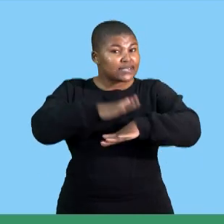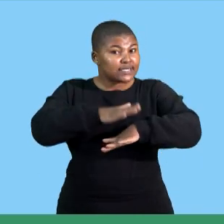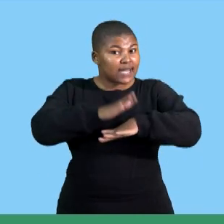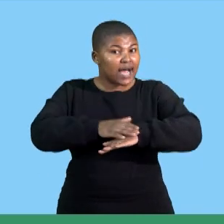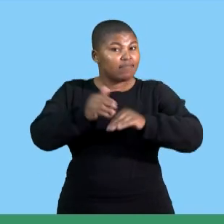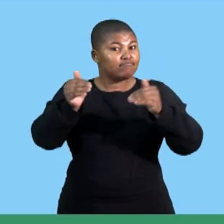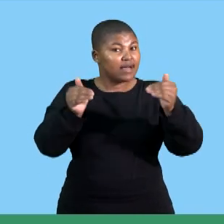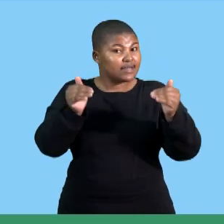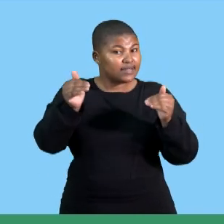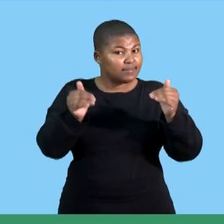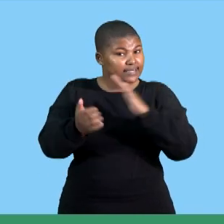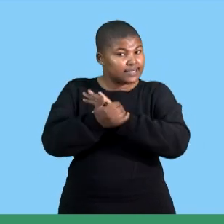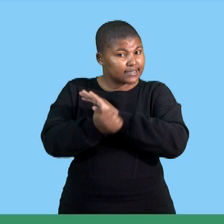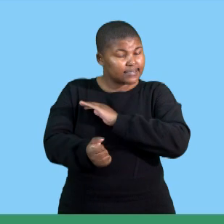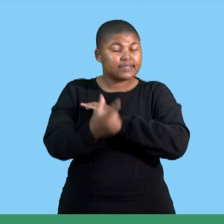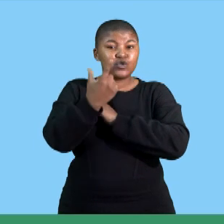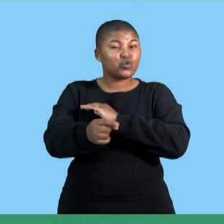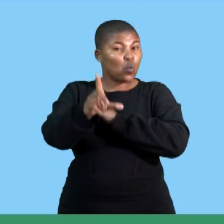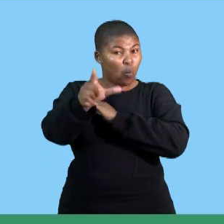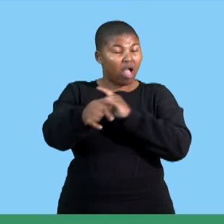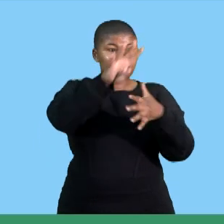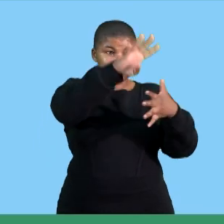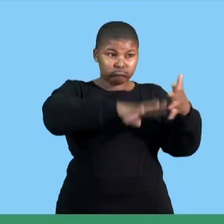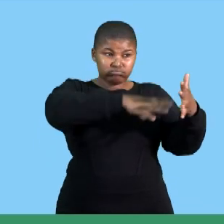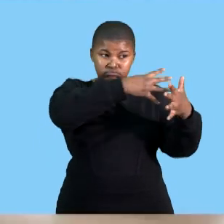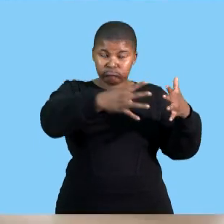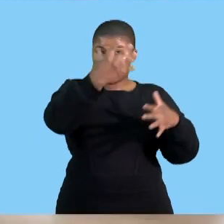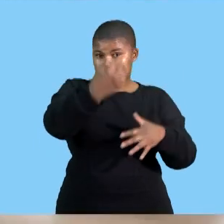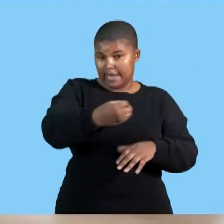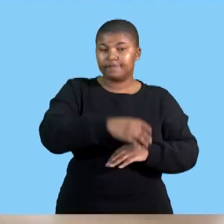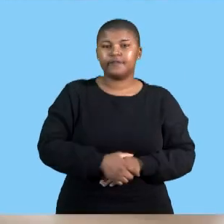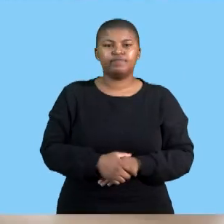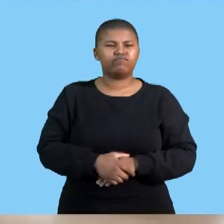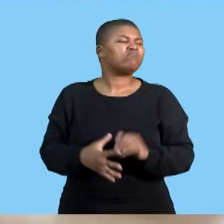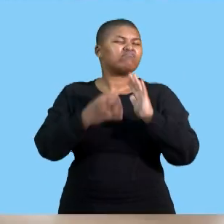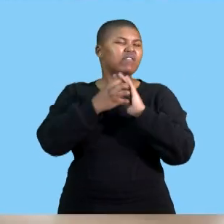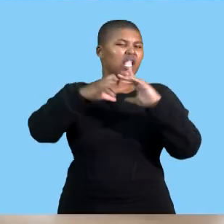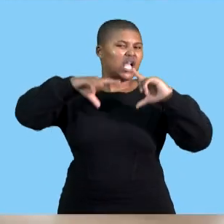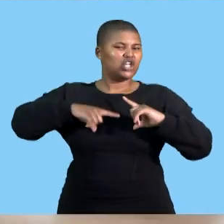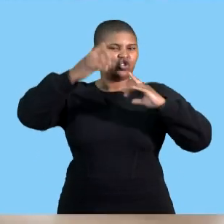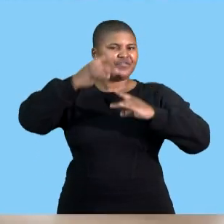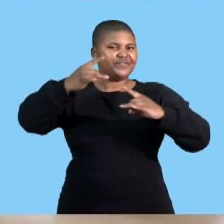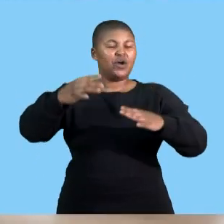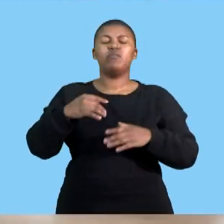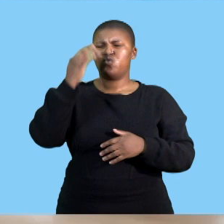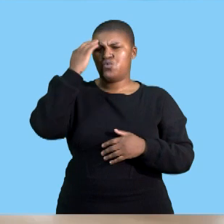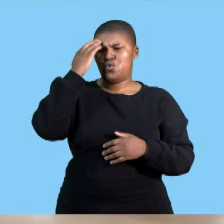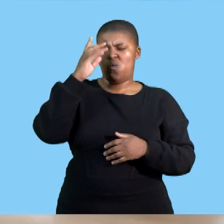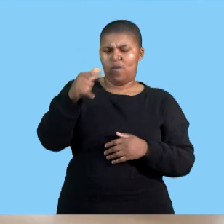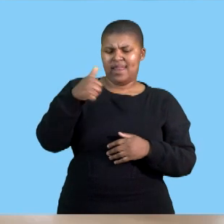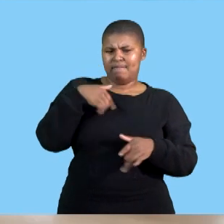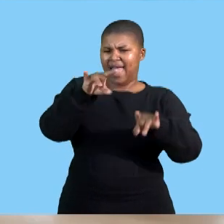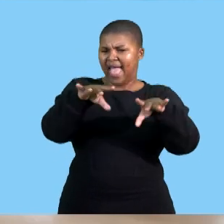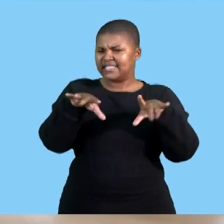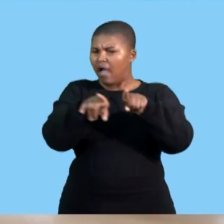skills, which means that if I know that I have an exam in the next 2 weeks, I need to structure my